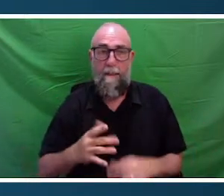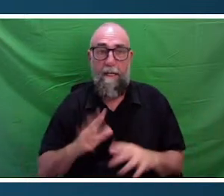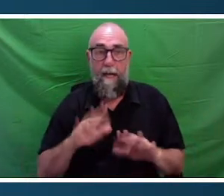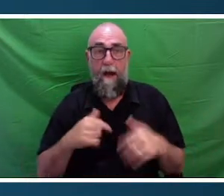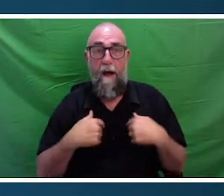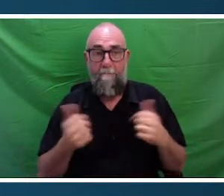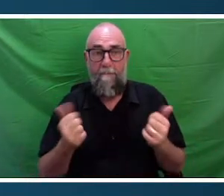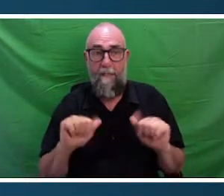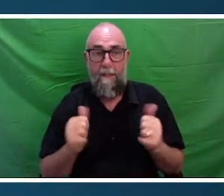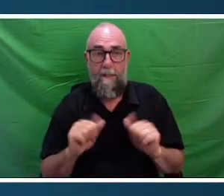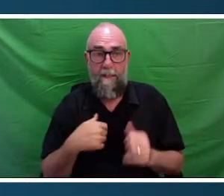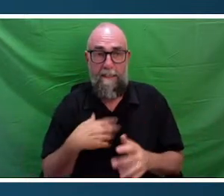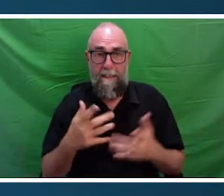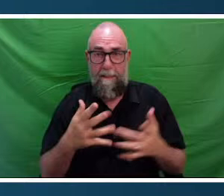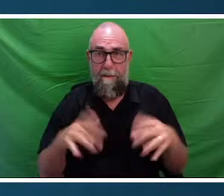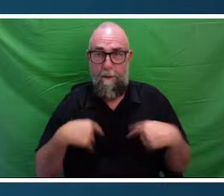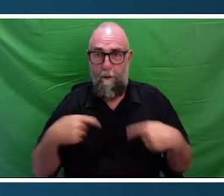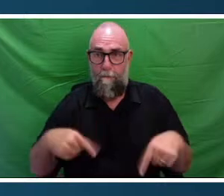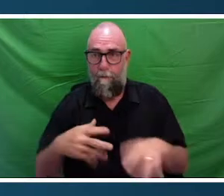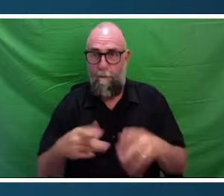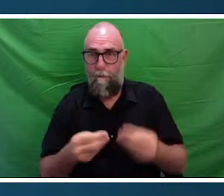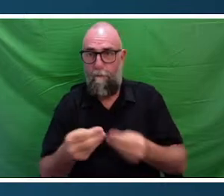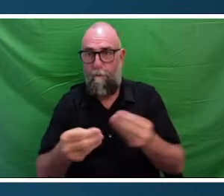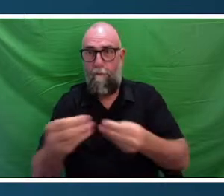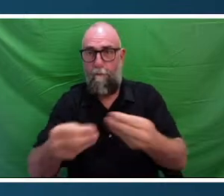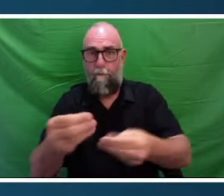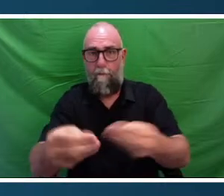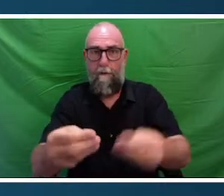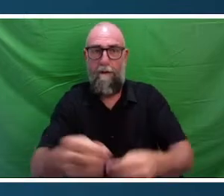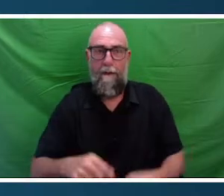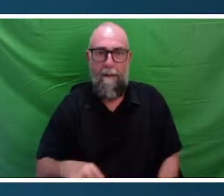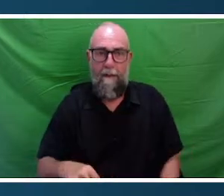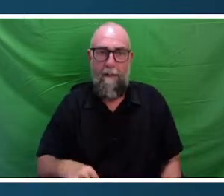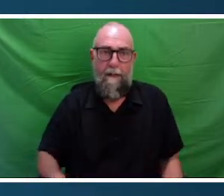It doesn't land here, should I? And I said to them.